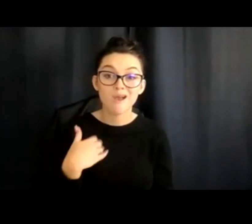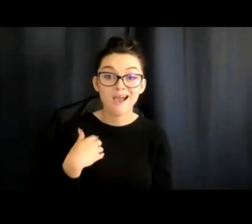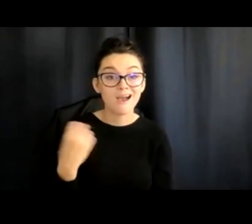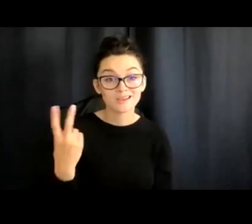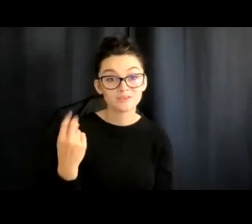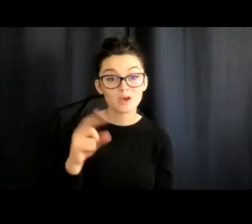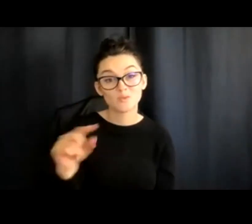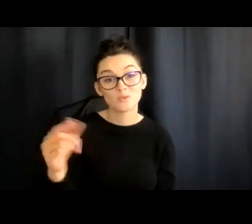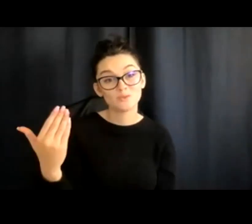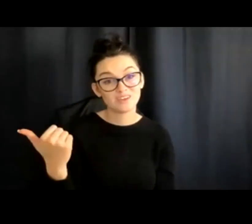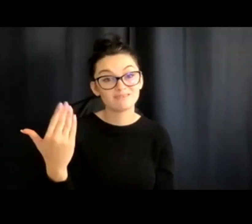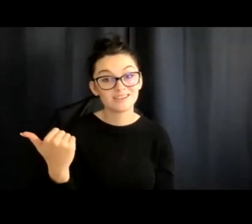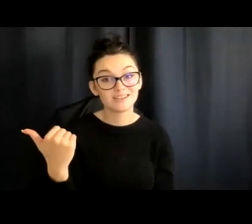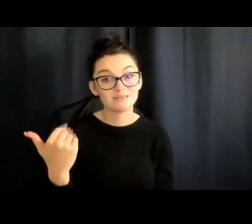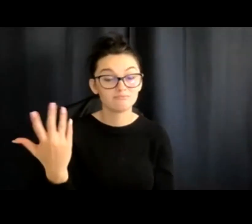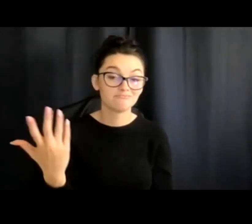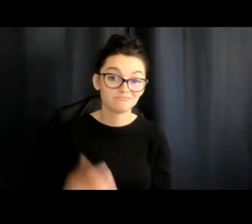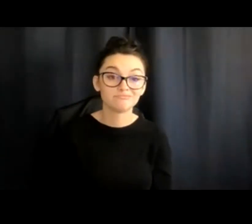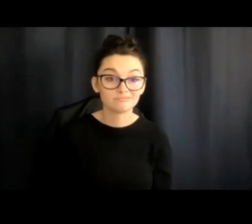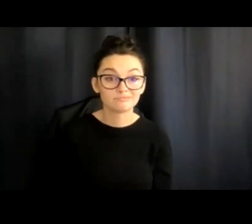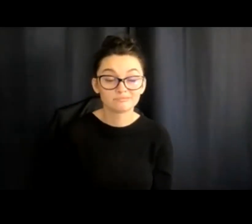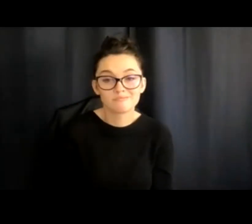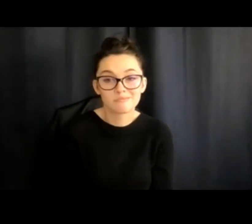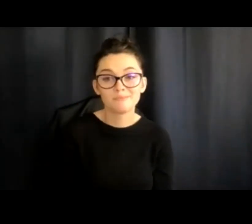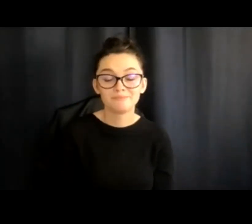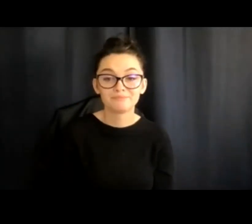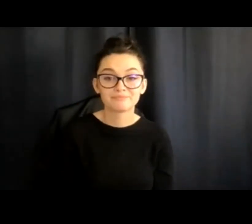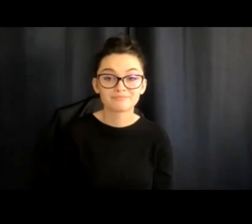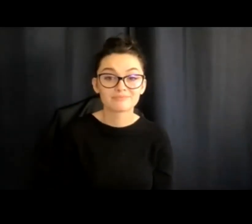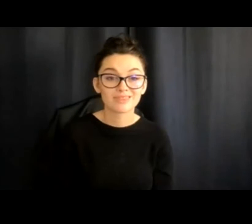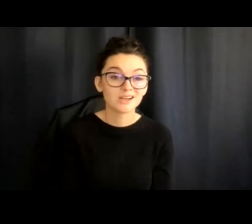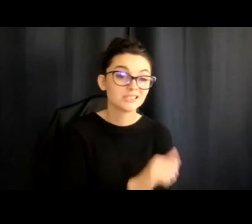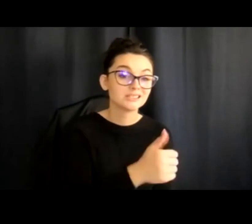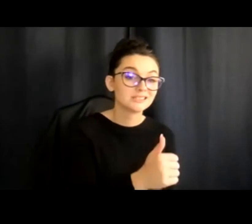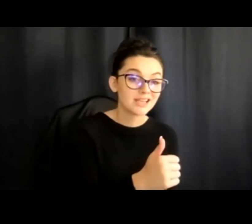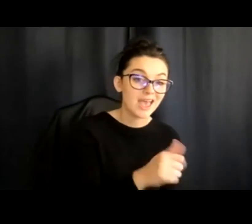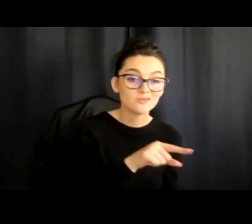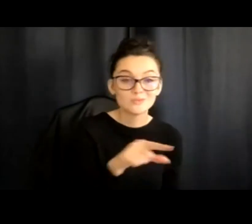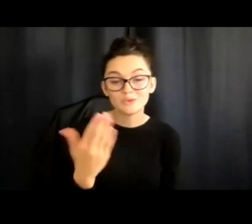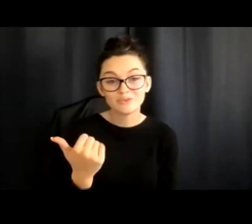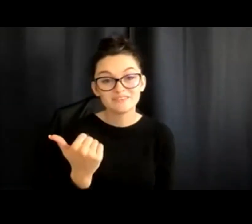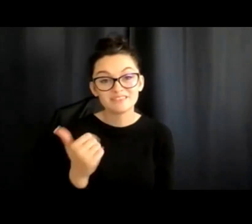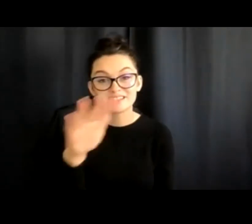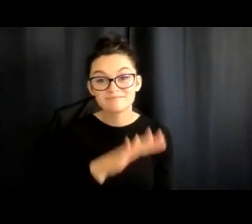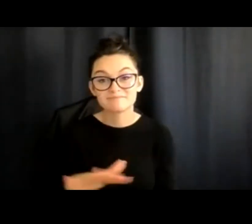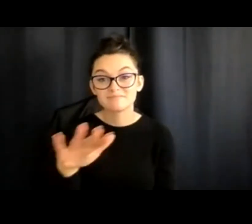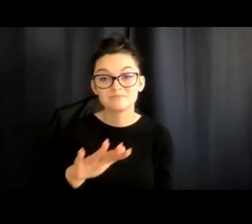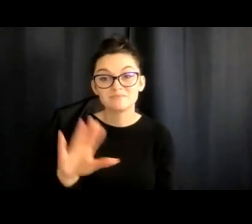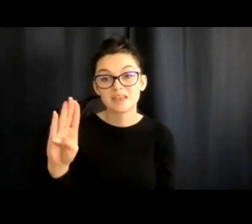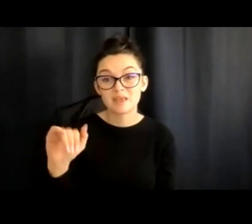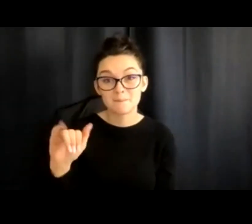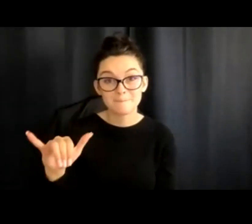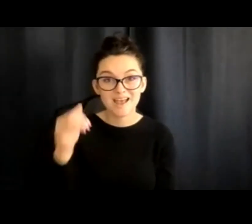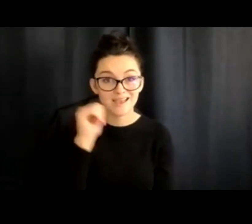to 15. So we range from about 10 to 15 harbor seals in the bay every day. But there's